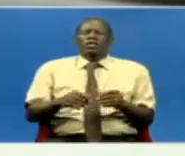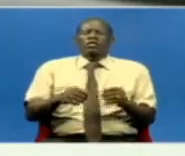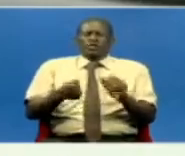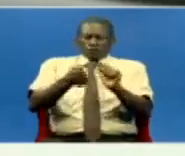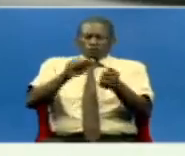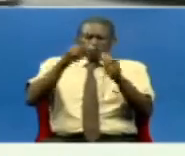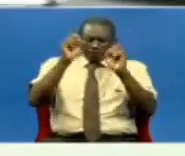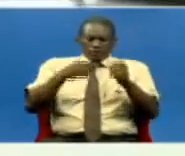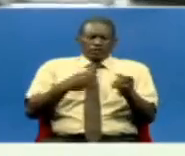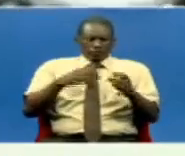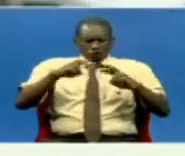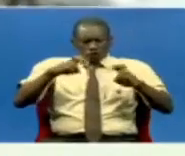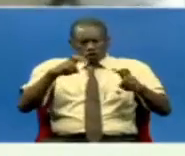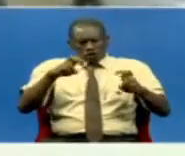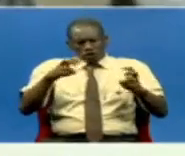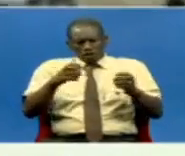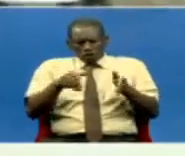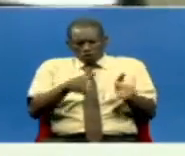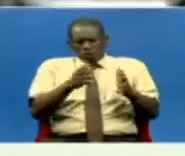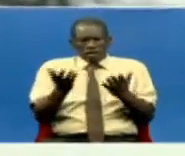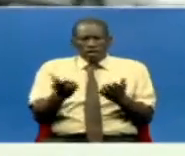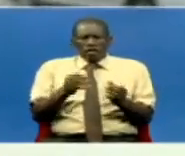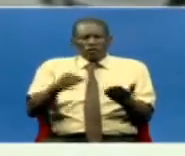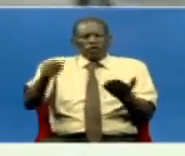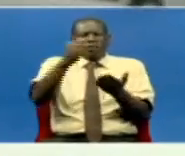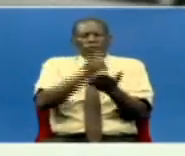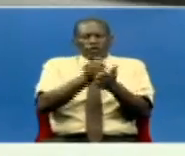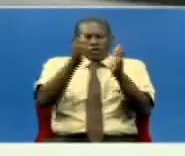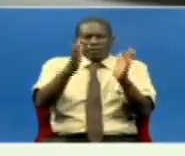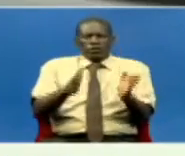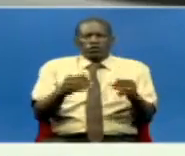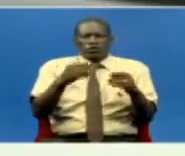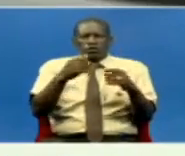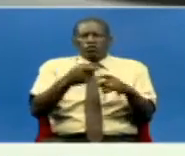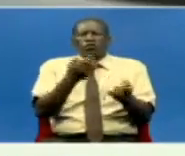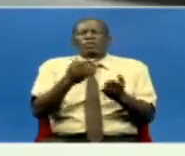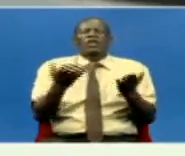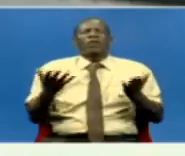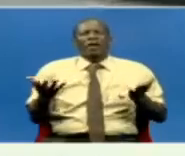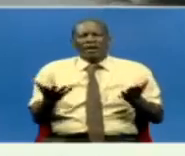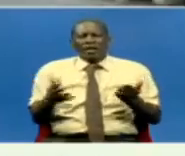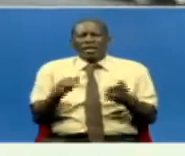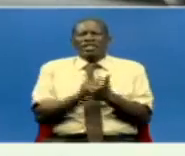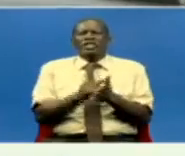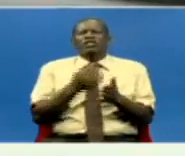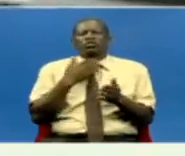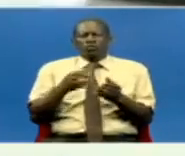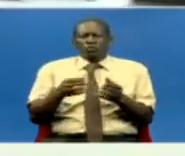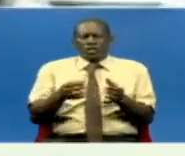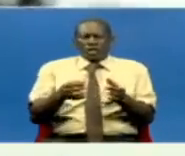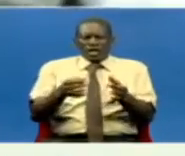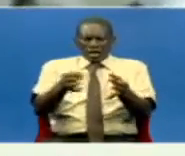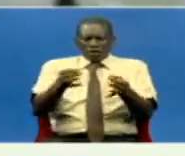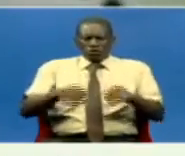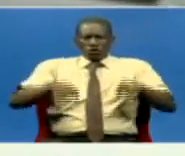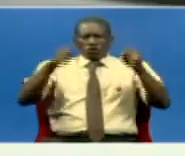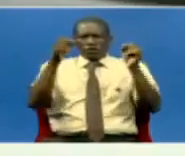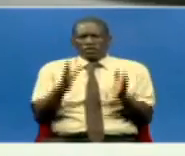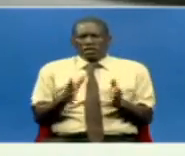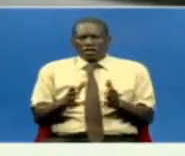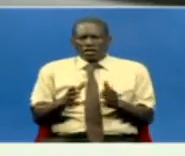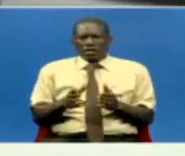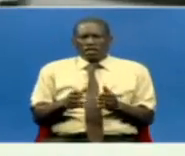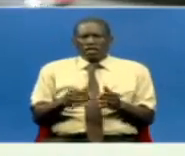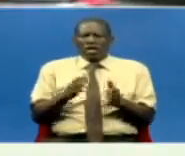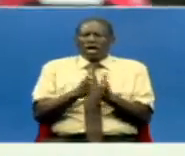and balances. But when you point somebody just from anywhere that you want to be accounting officer, at the expense of the IG,